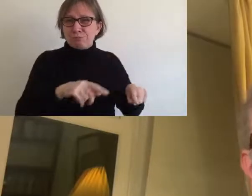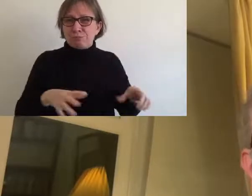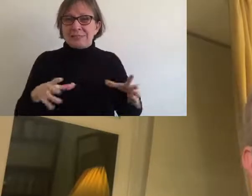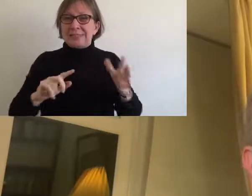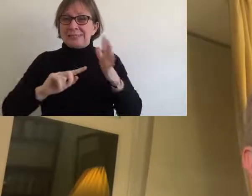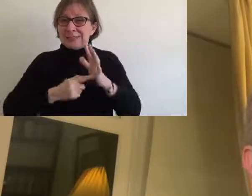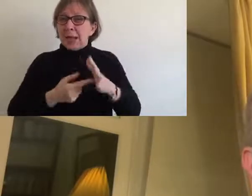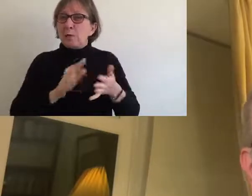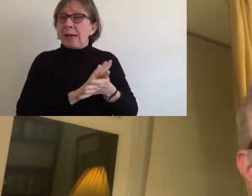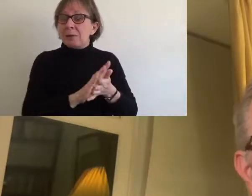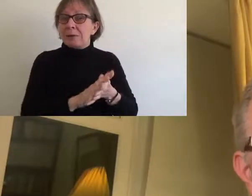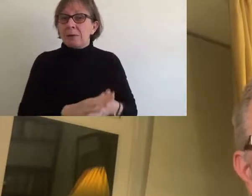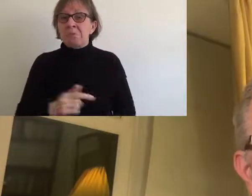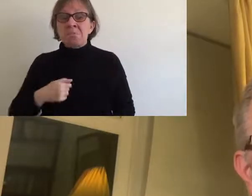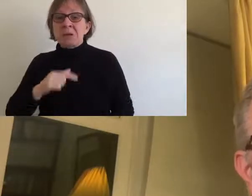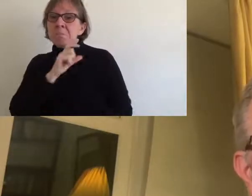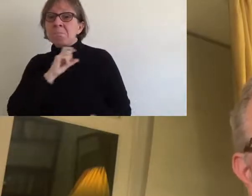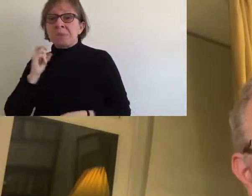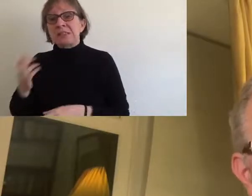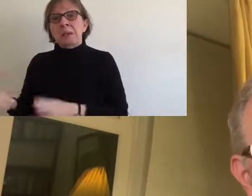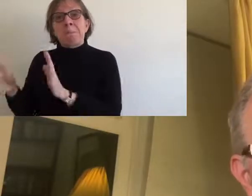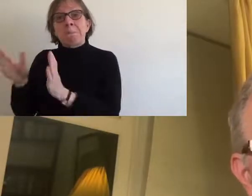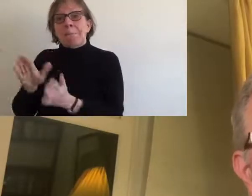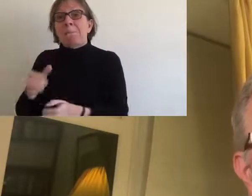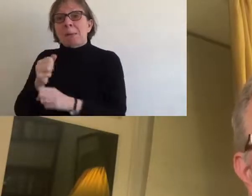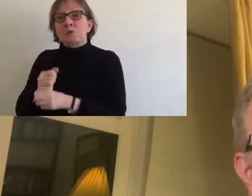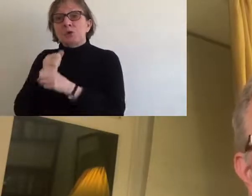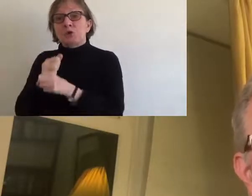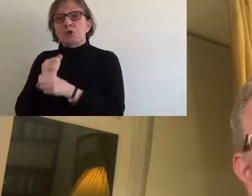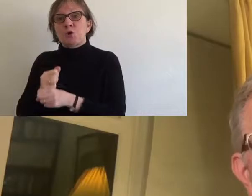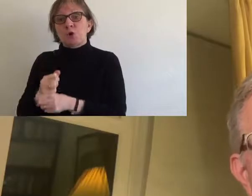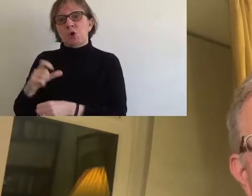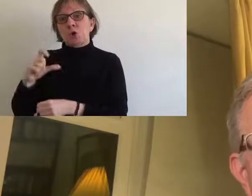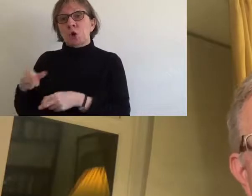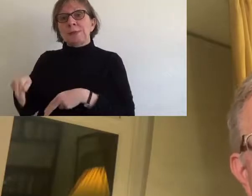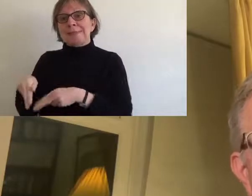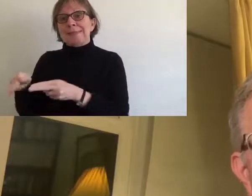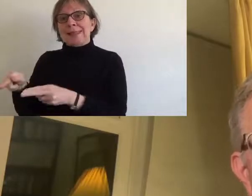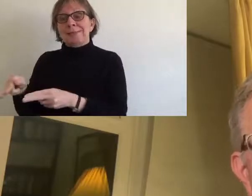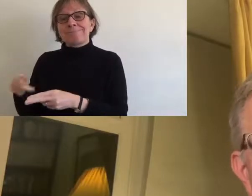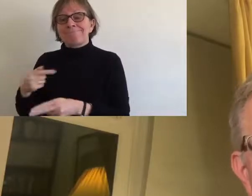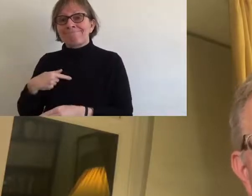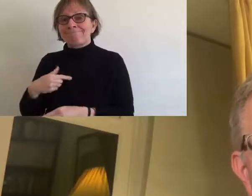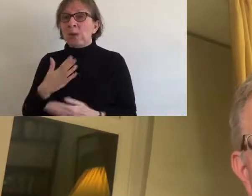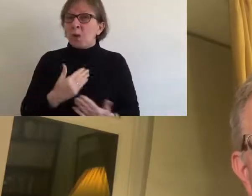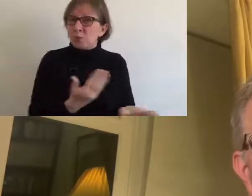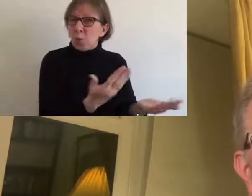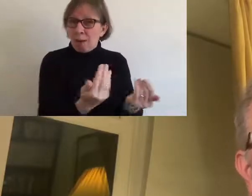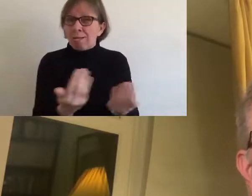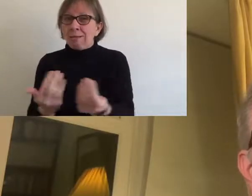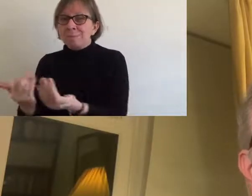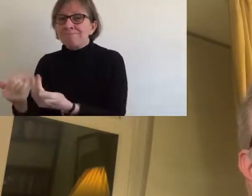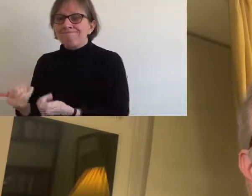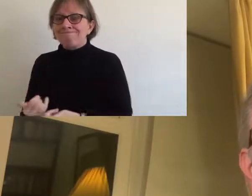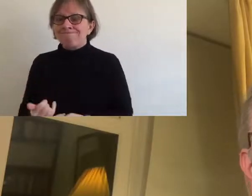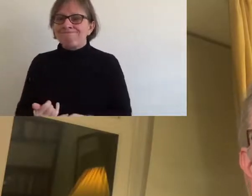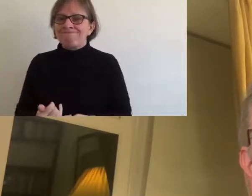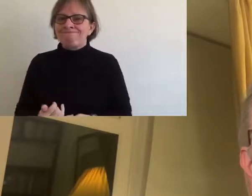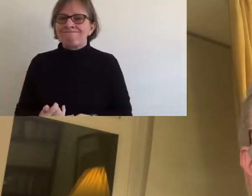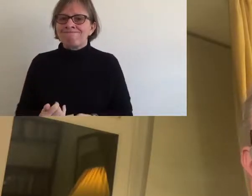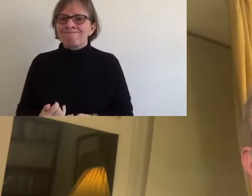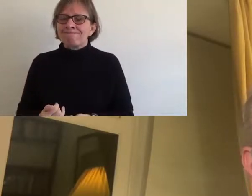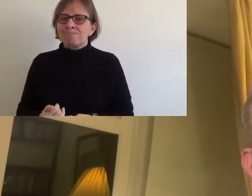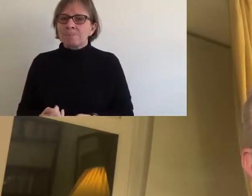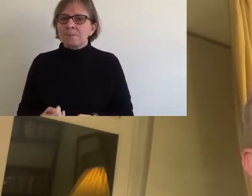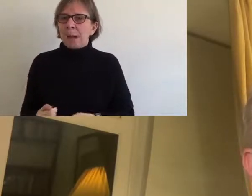I'm the minister of the Baptist Church at Carter's Lane, and I'm delighted to welcome you. The course of